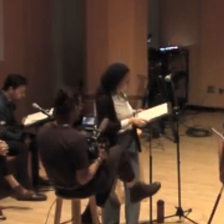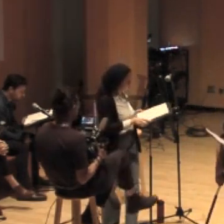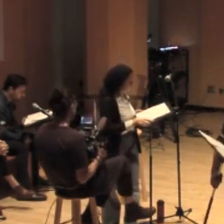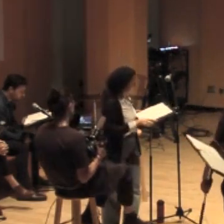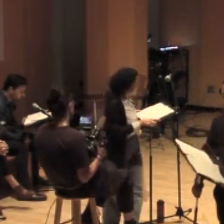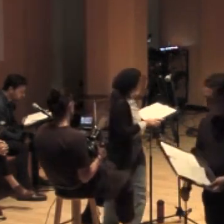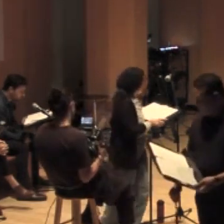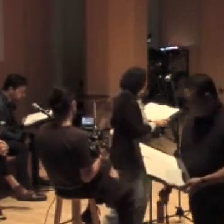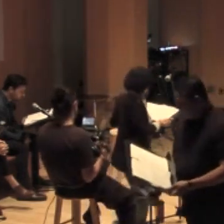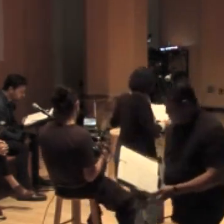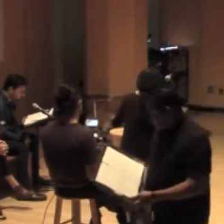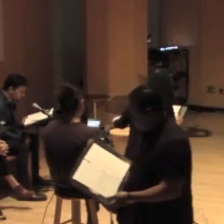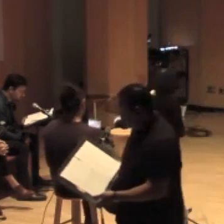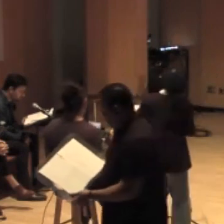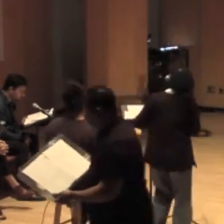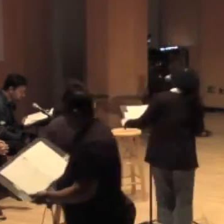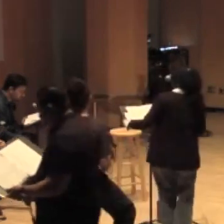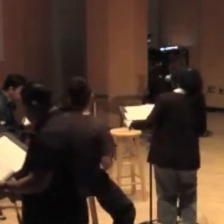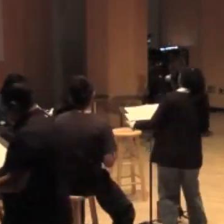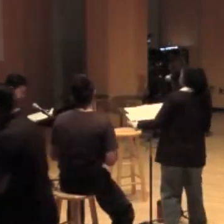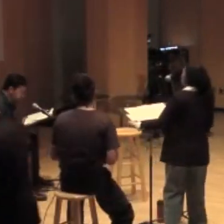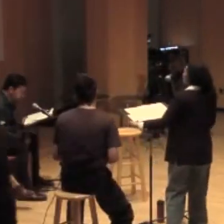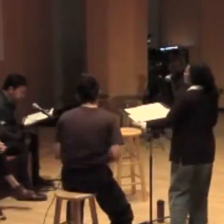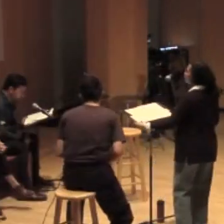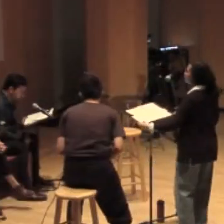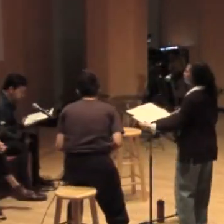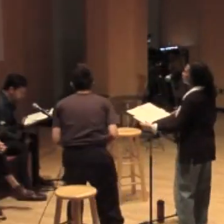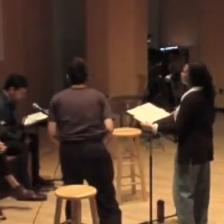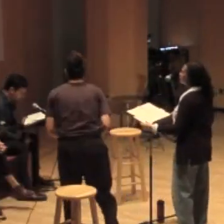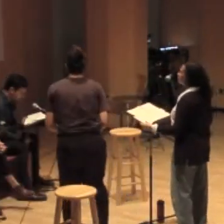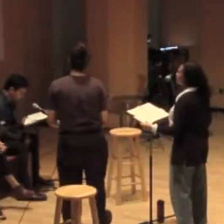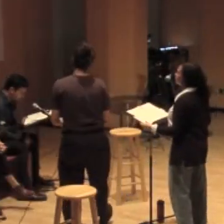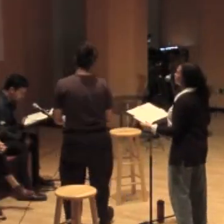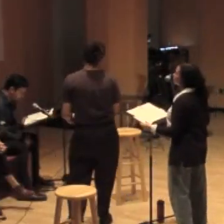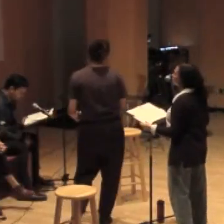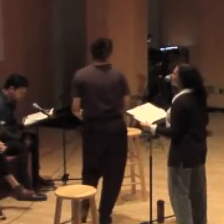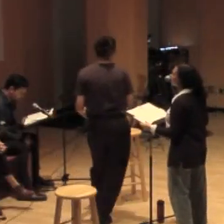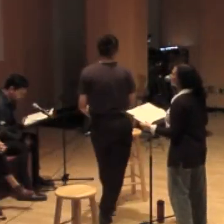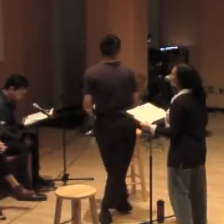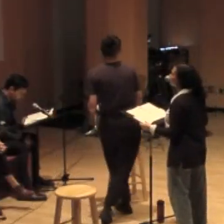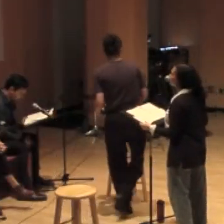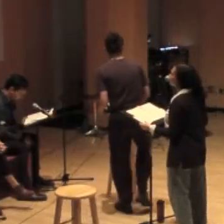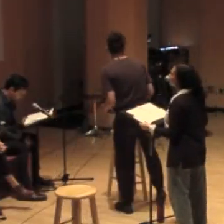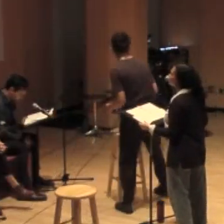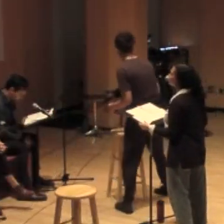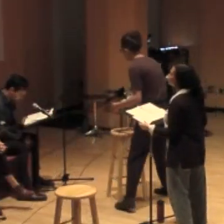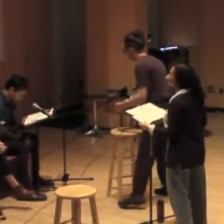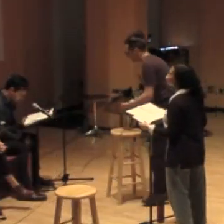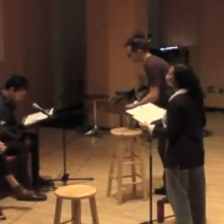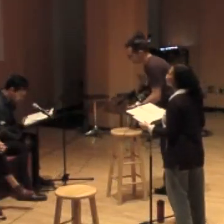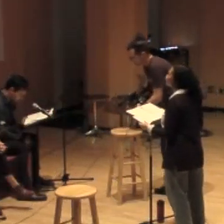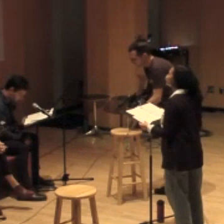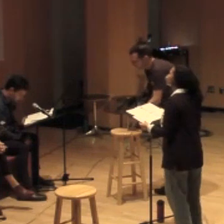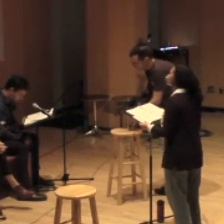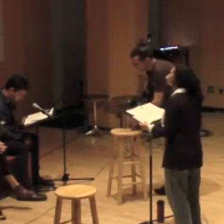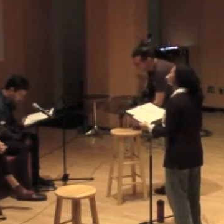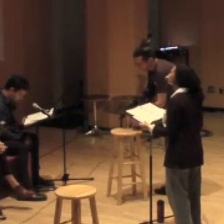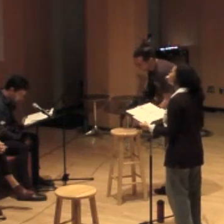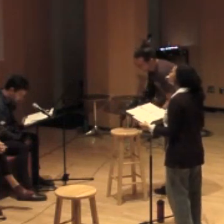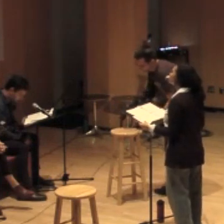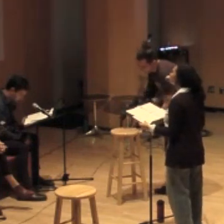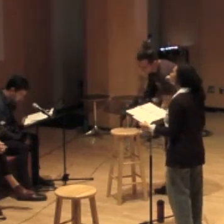out the window and waves then closes the window and stays standing there watching quiet motionless while the older woman walked slowly out across the